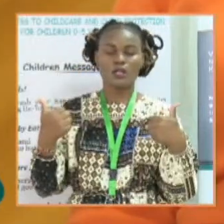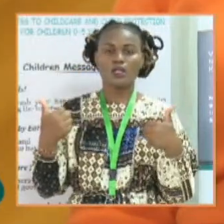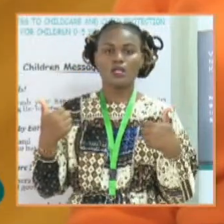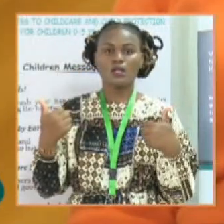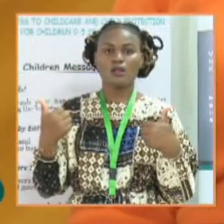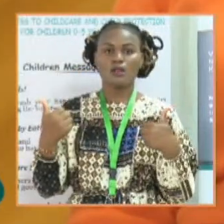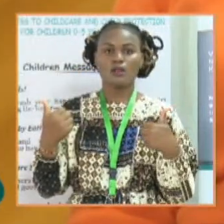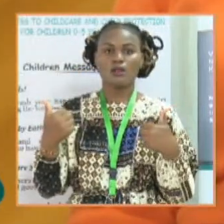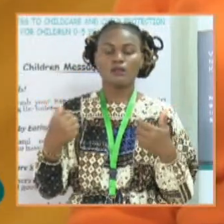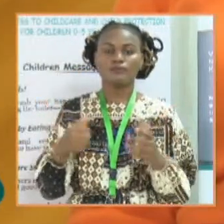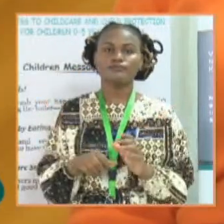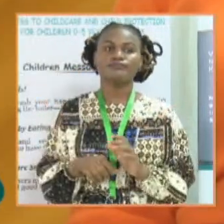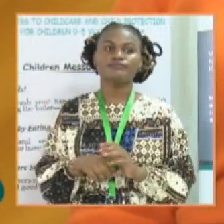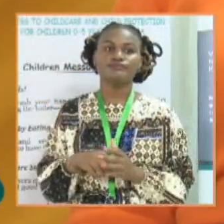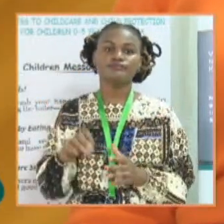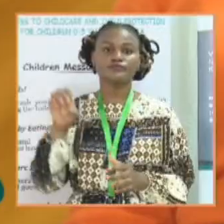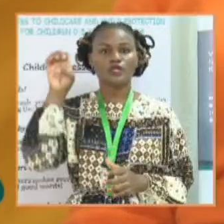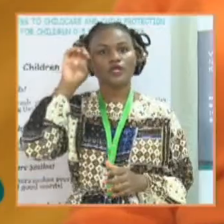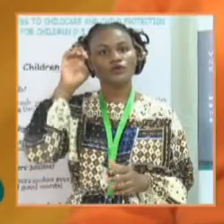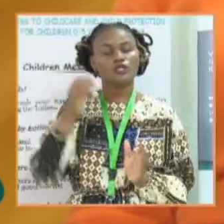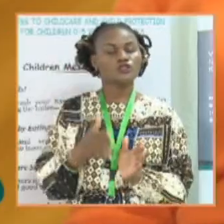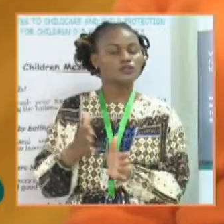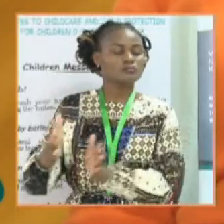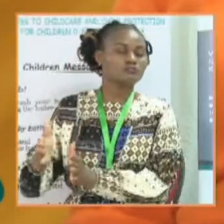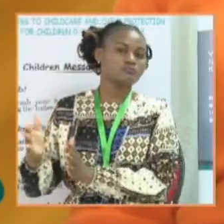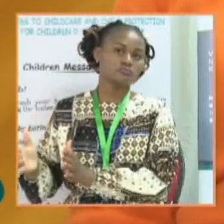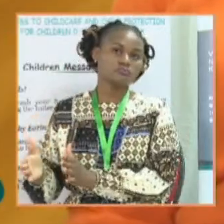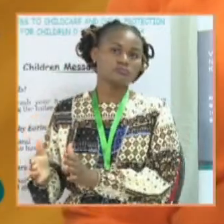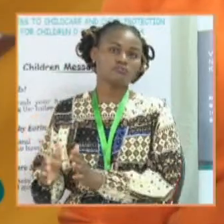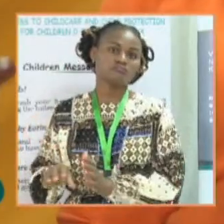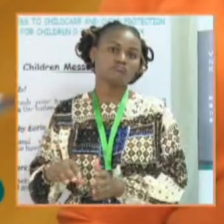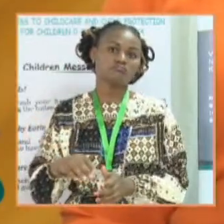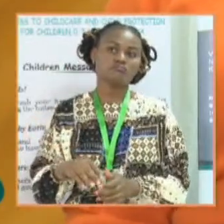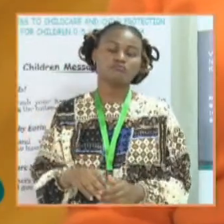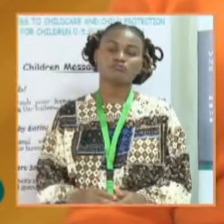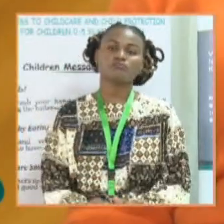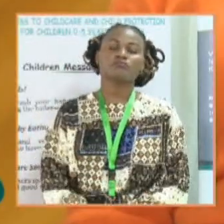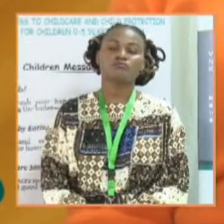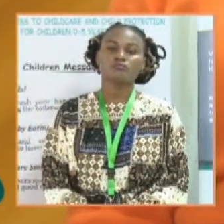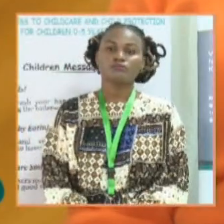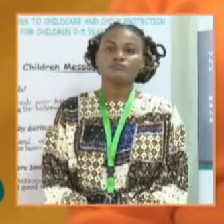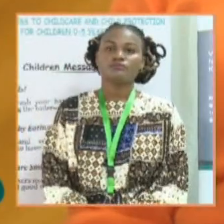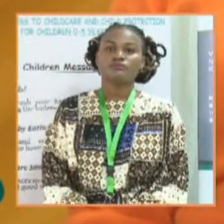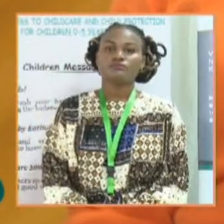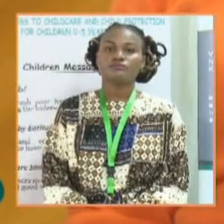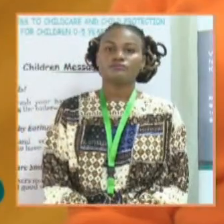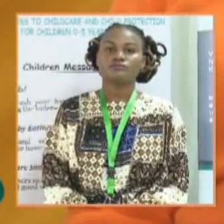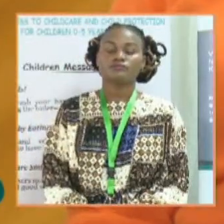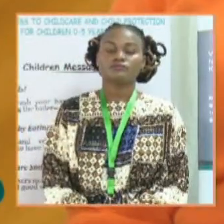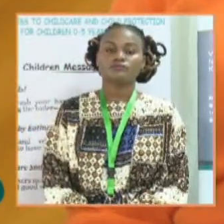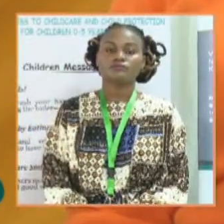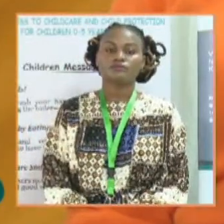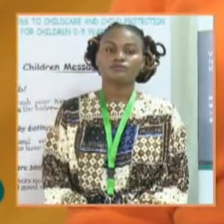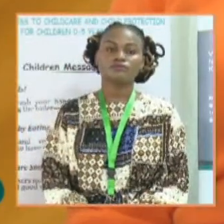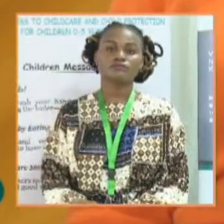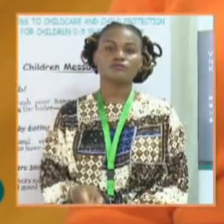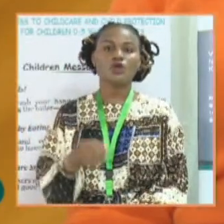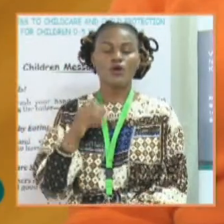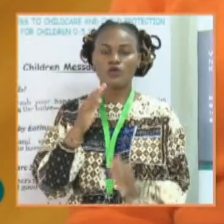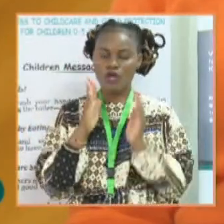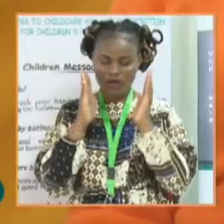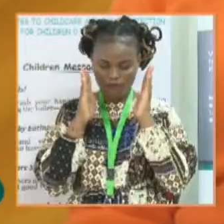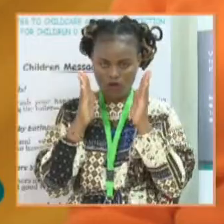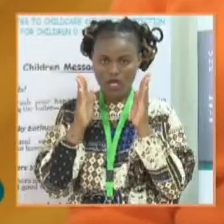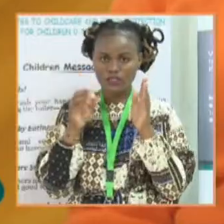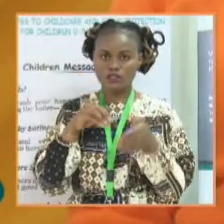things are lumped like, some they have gender, others they have what. But for us, we were specifically looking for budget